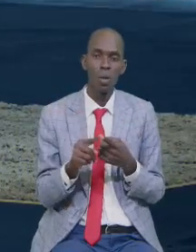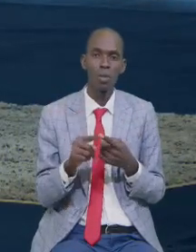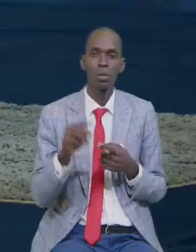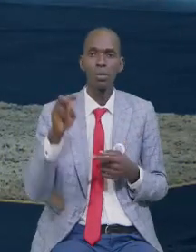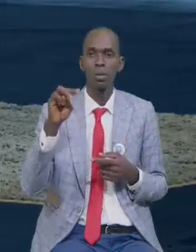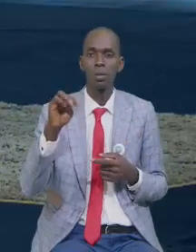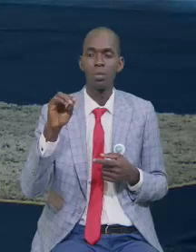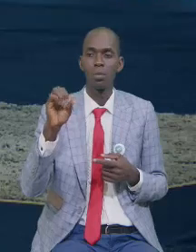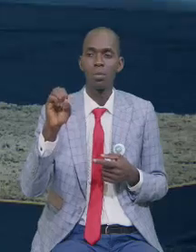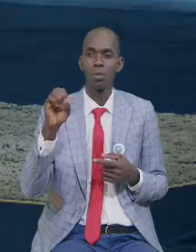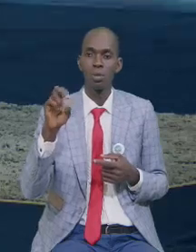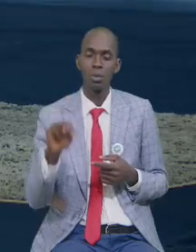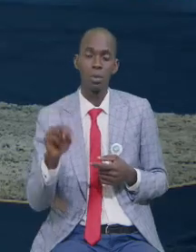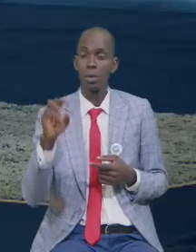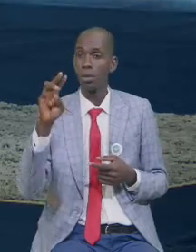went down.